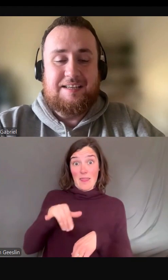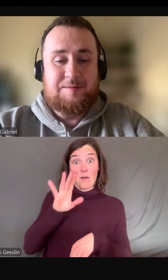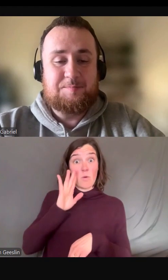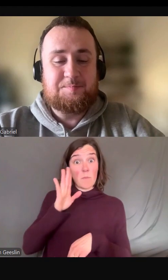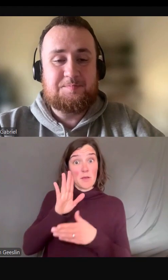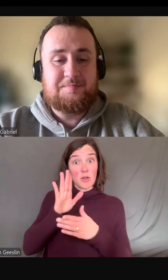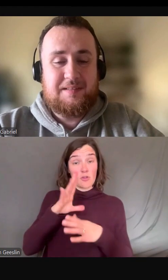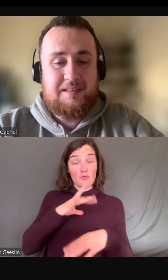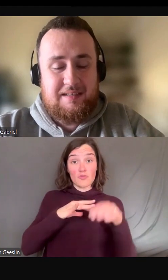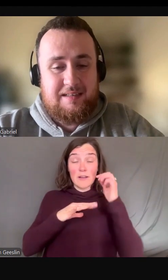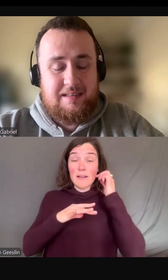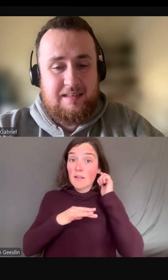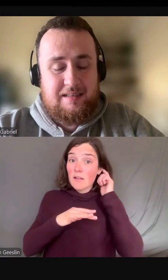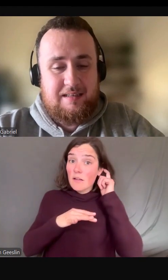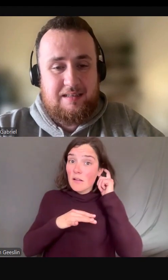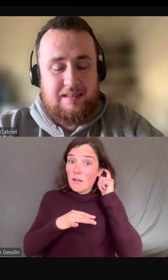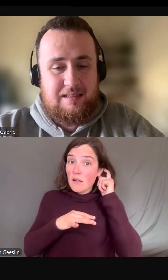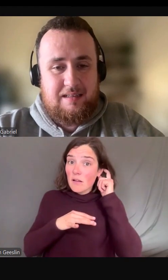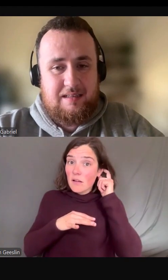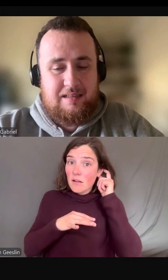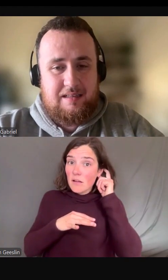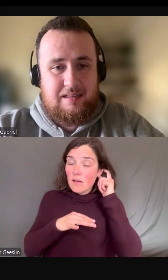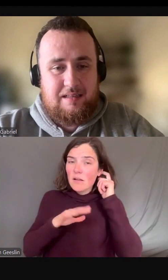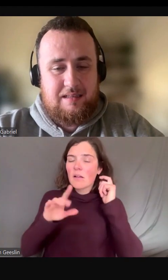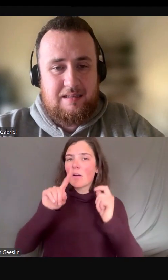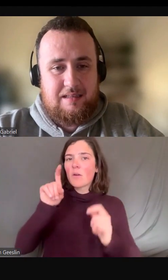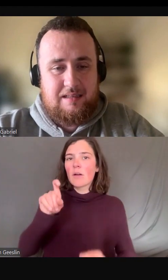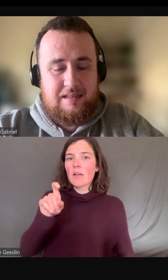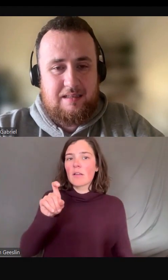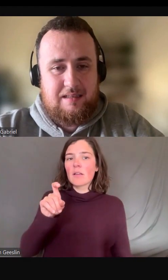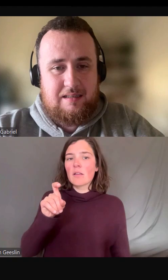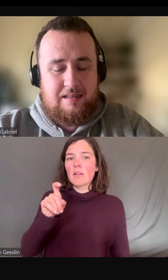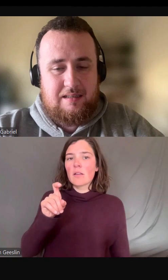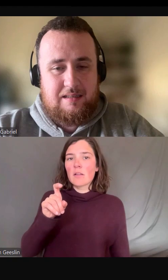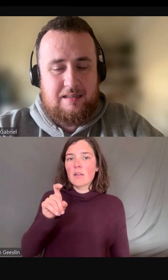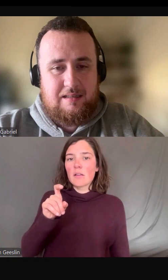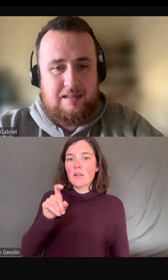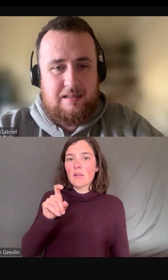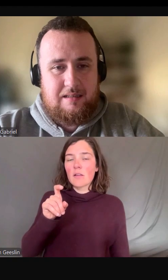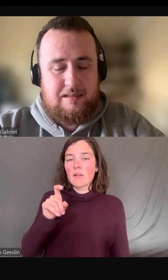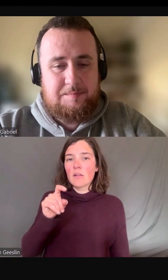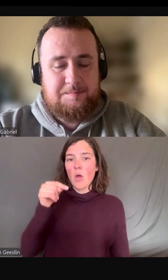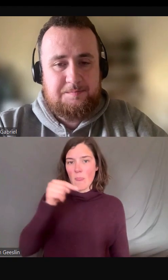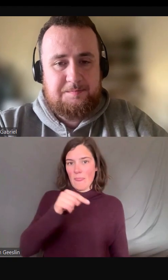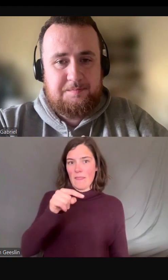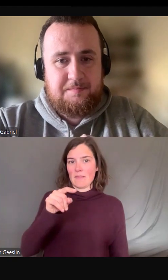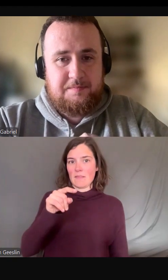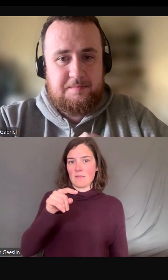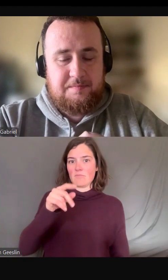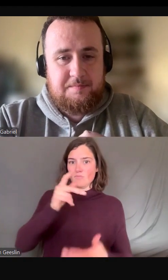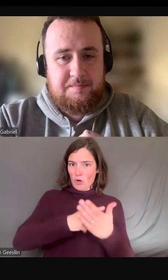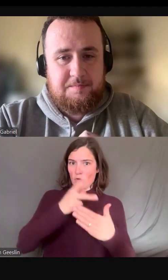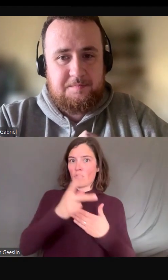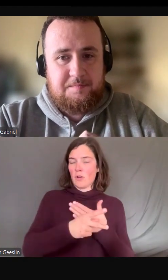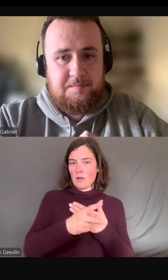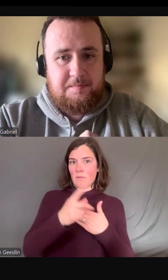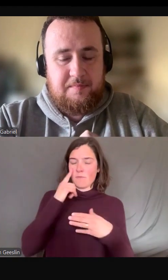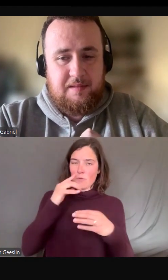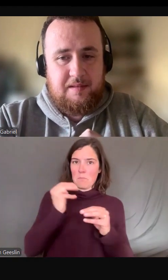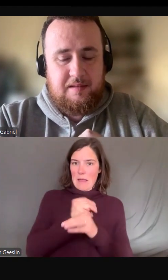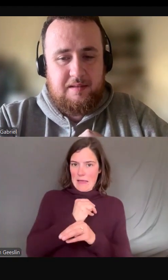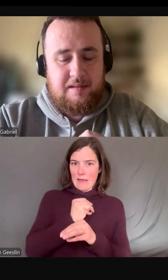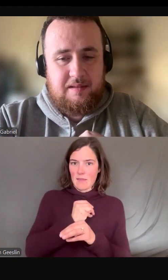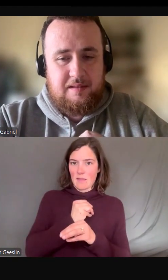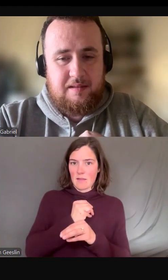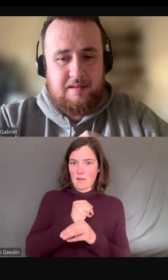But my other question would be, so can I pull, let's say, this Alex program, this math program that is in